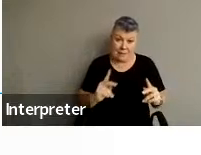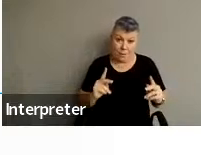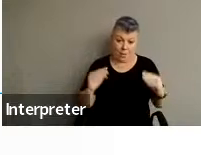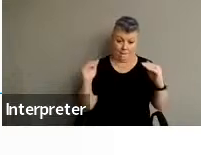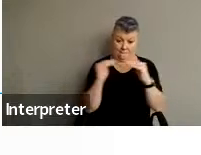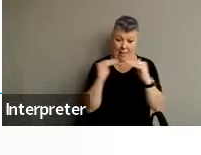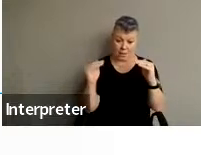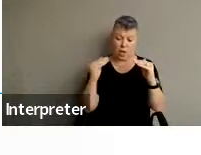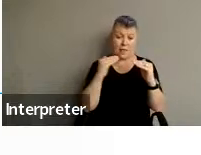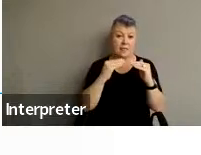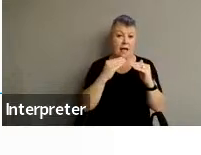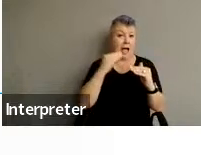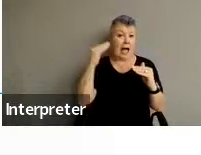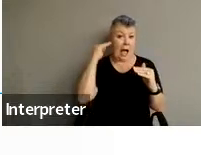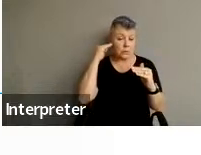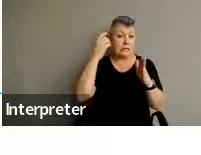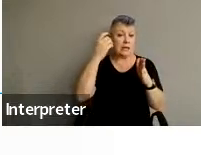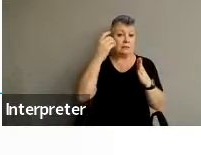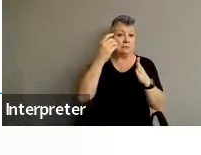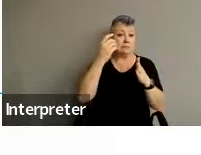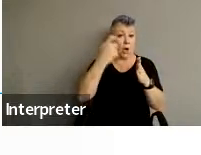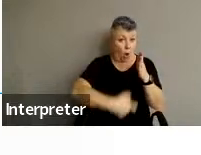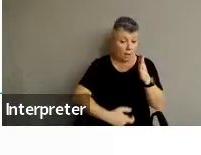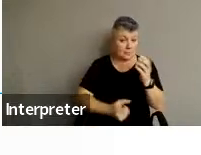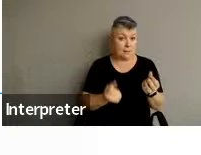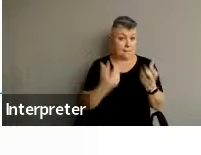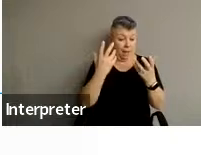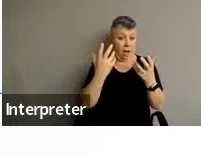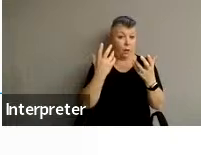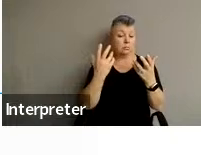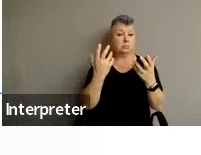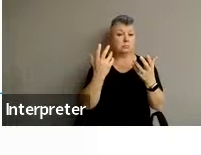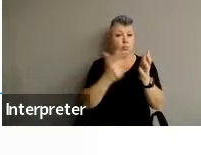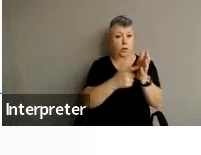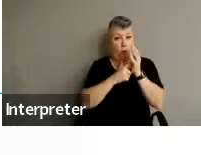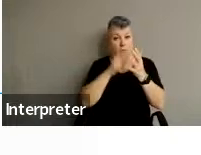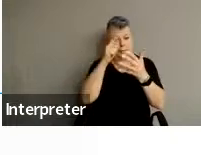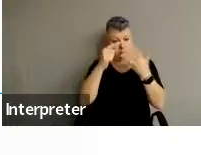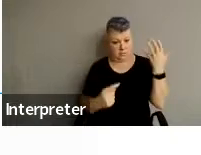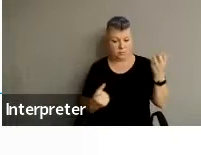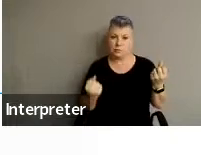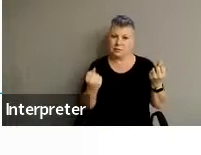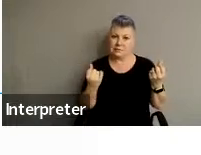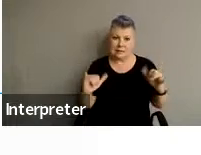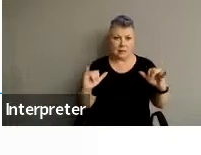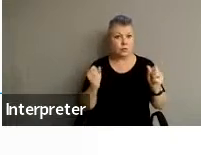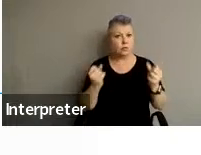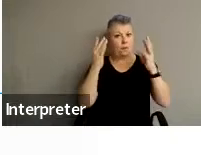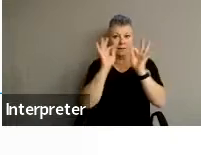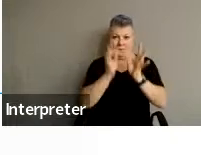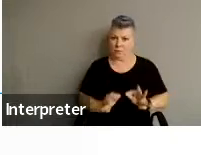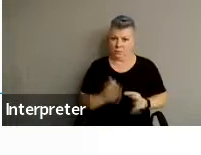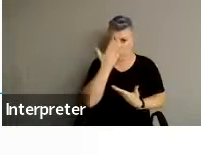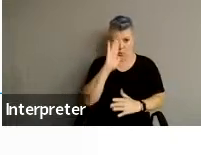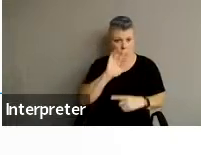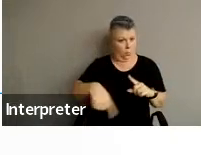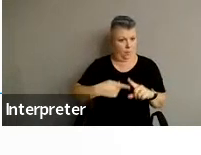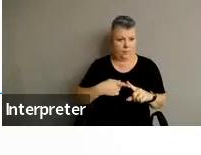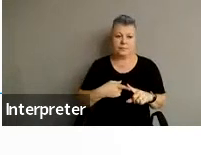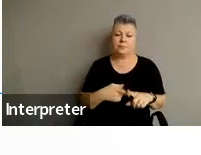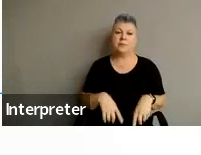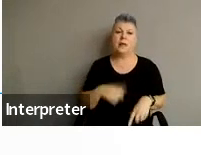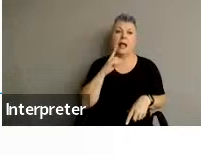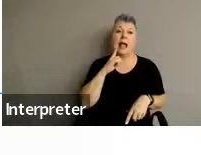amount requirement. And so there's so many factors that are unknown still about this Senate bill and the property tax